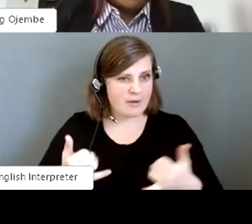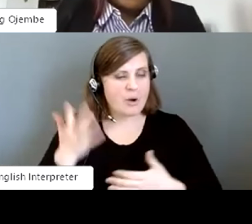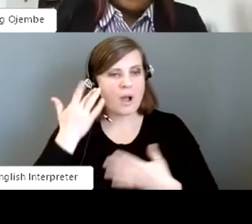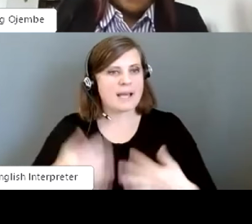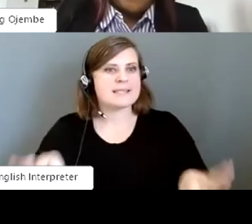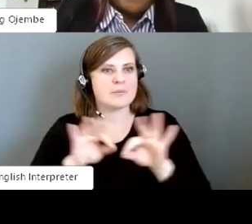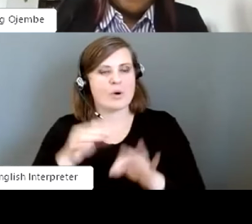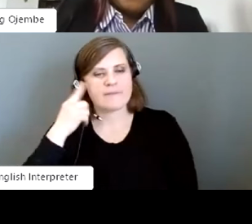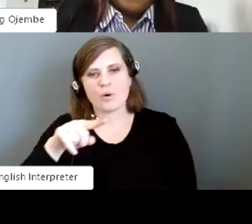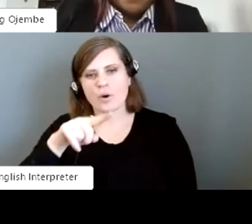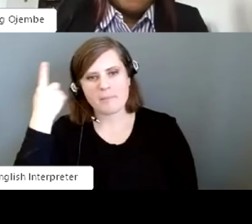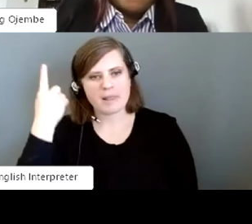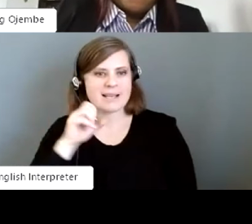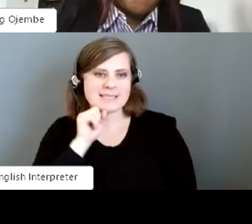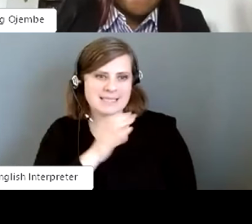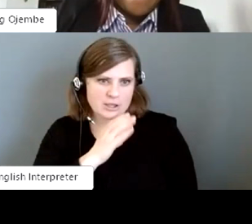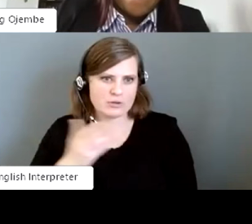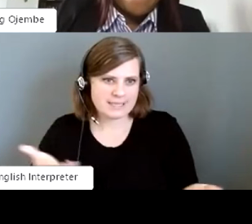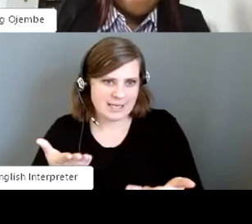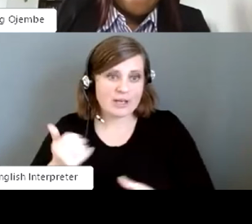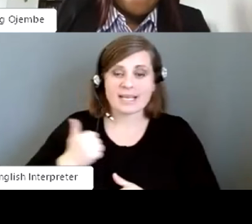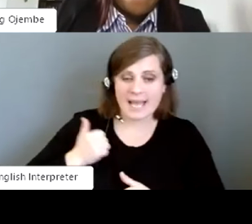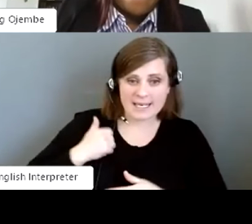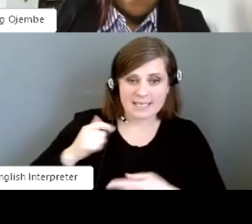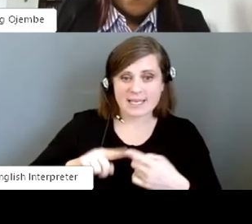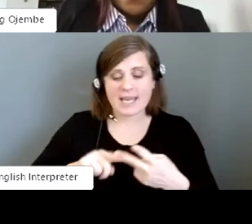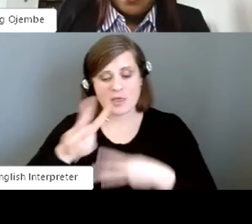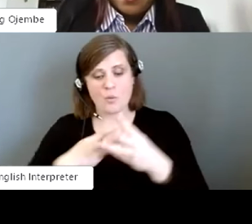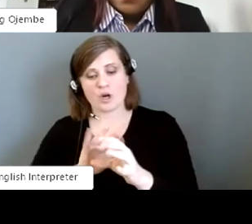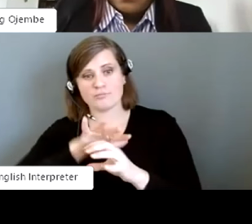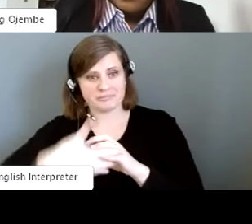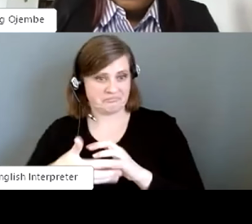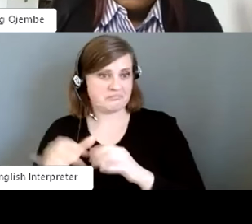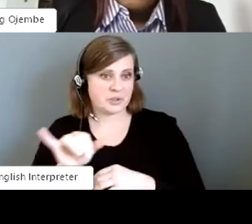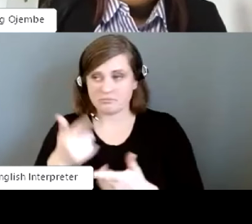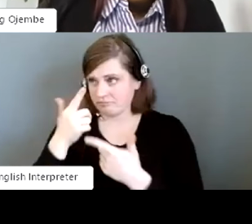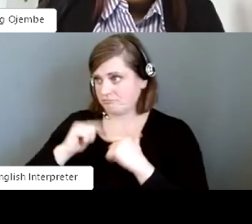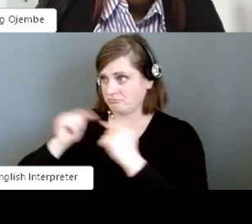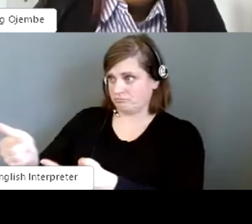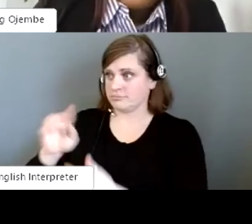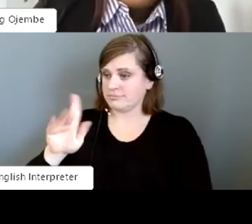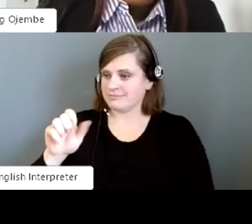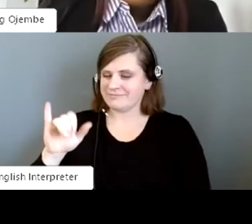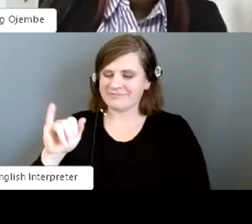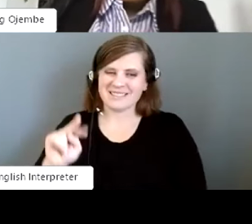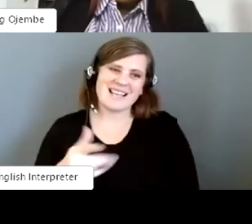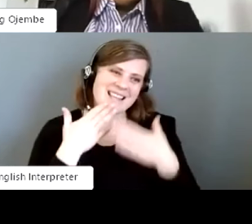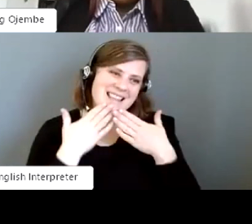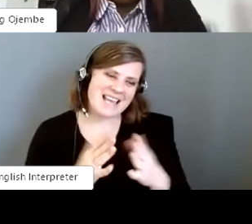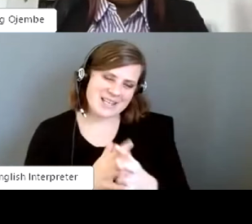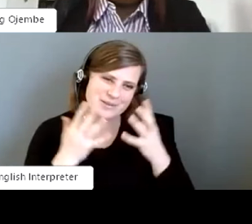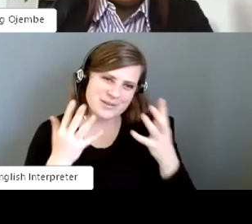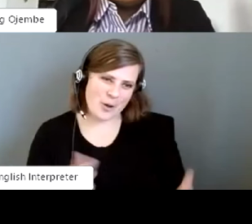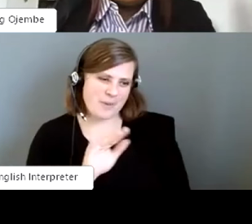on Black seniors, both in Canada and in globally as well. Over to you, Blessing. Okay, hi, thank you very